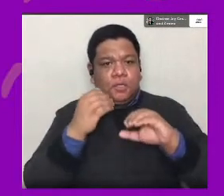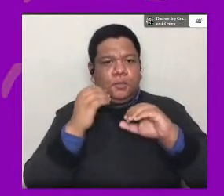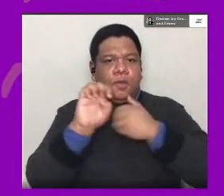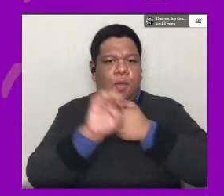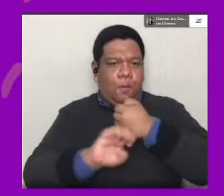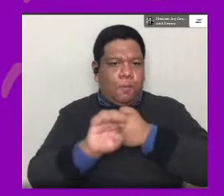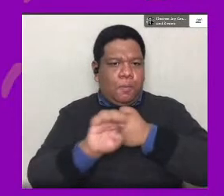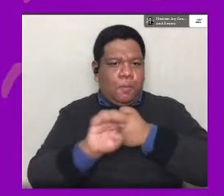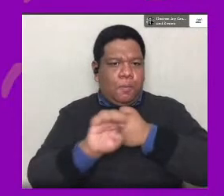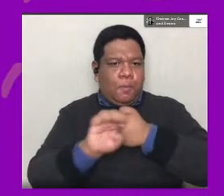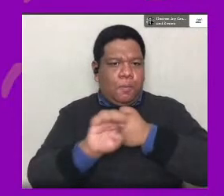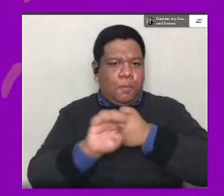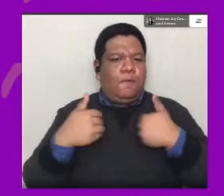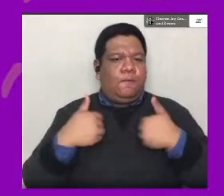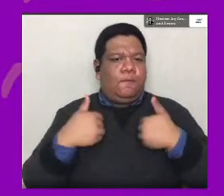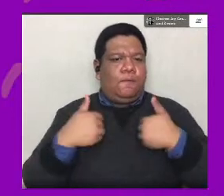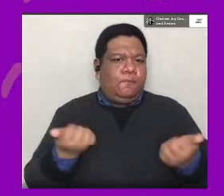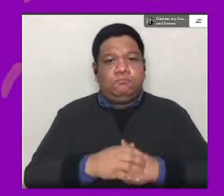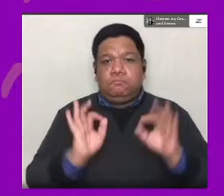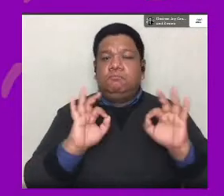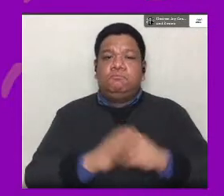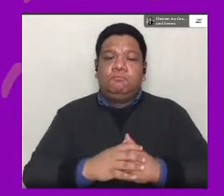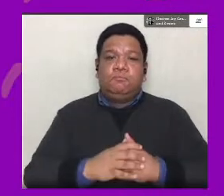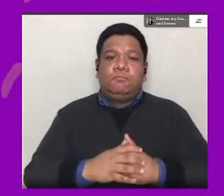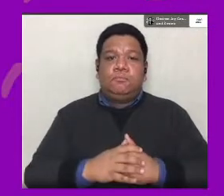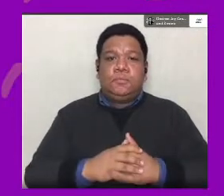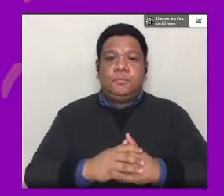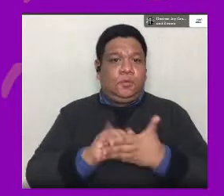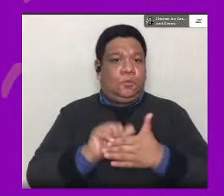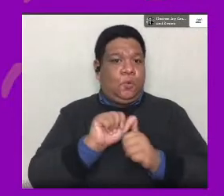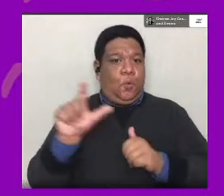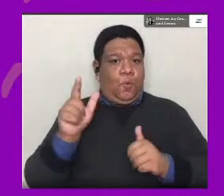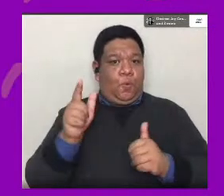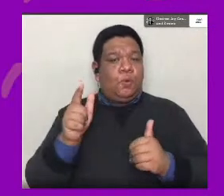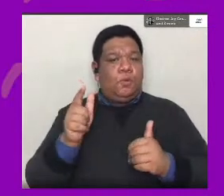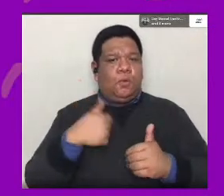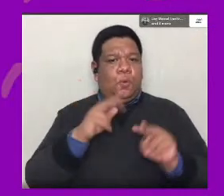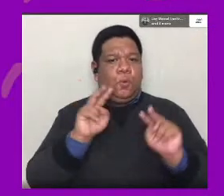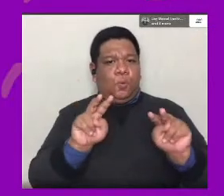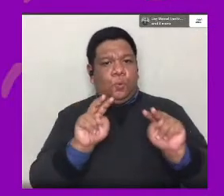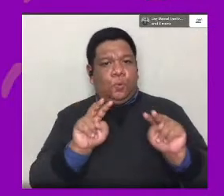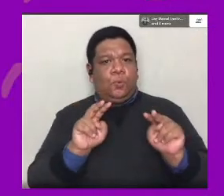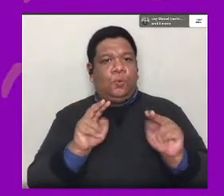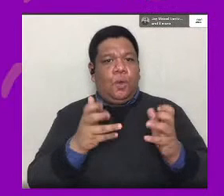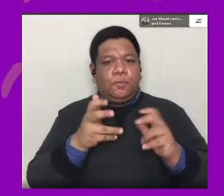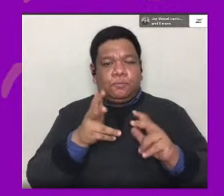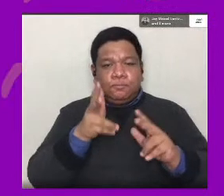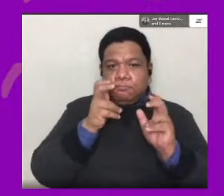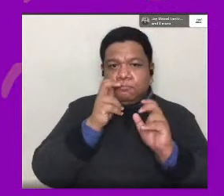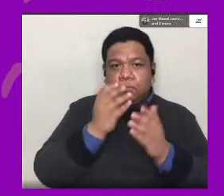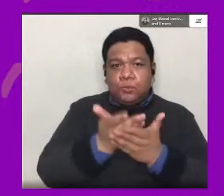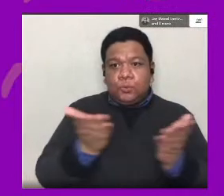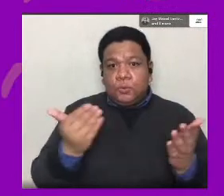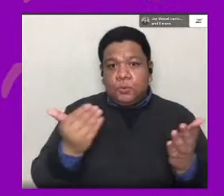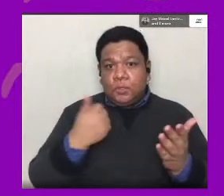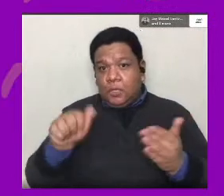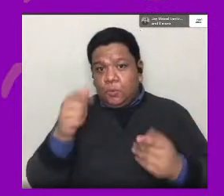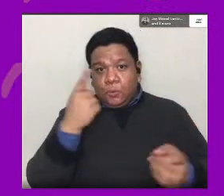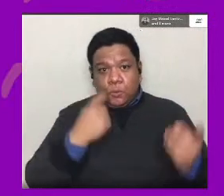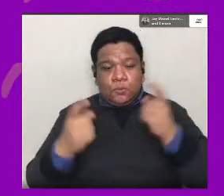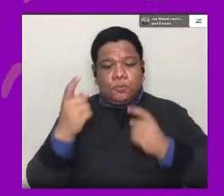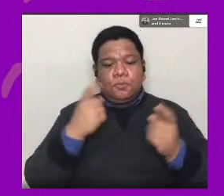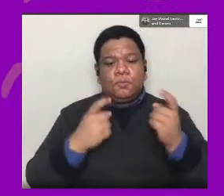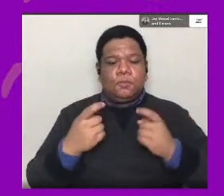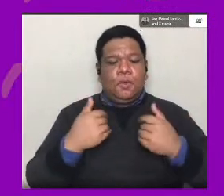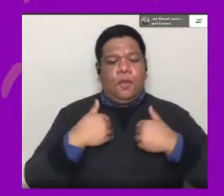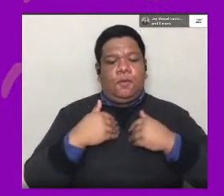Great. That's everything from me. I look forward to hearing from you all. If you have any questions, I'll leave my email on this last slide